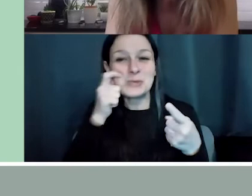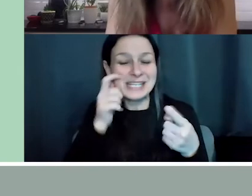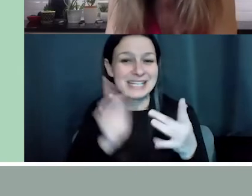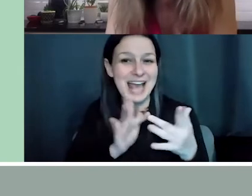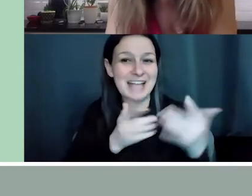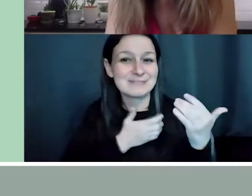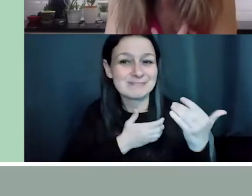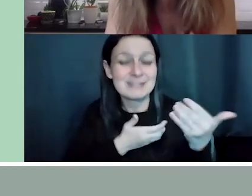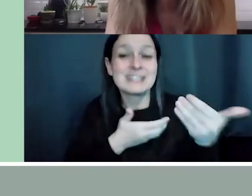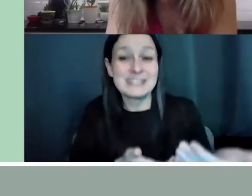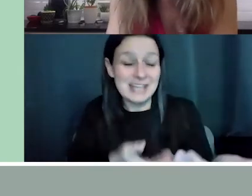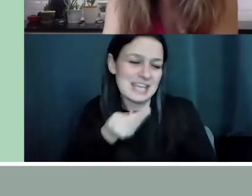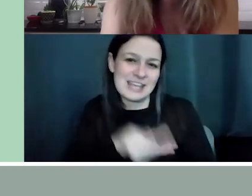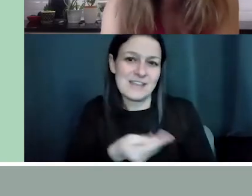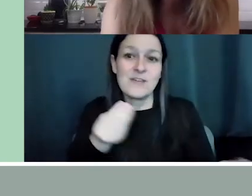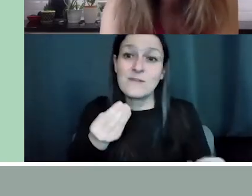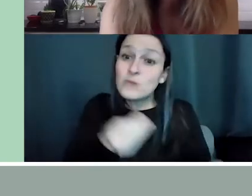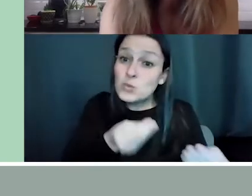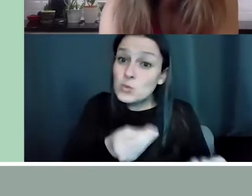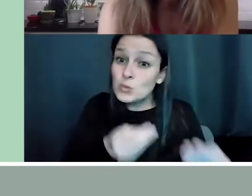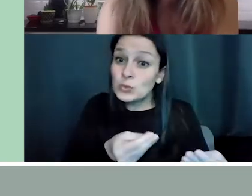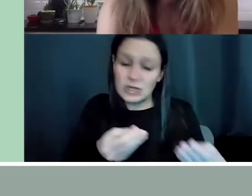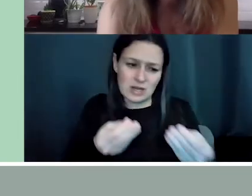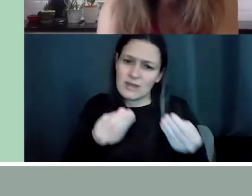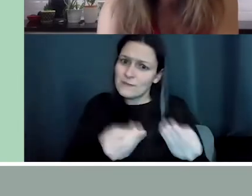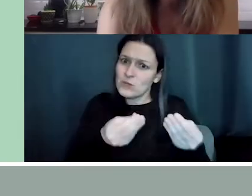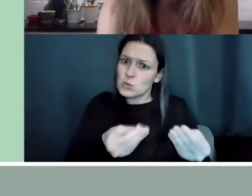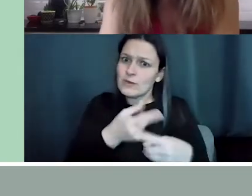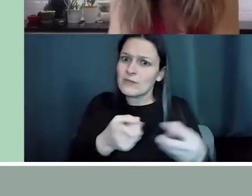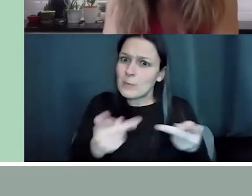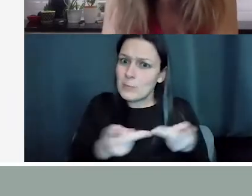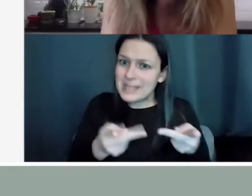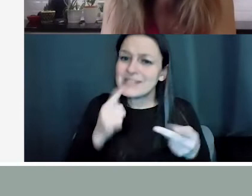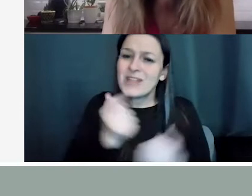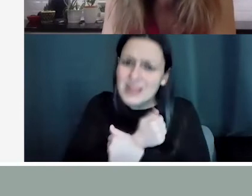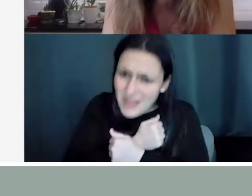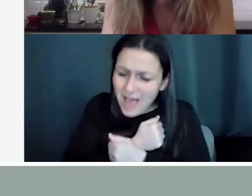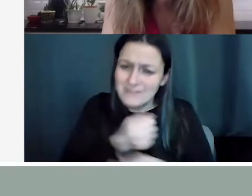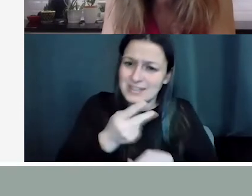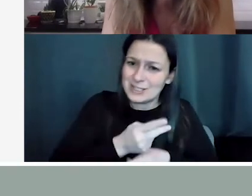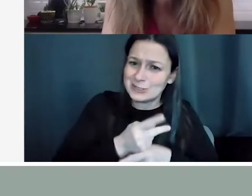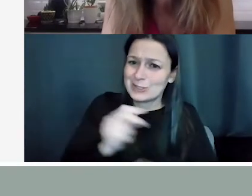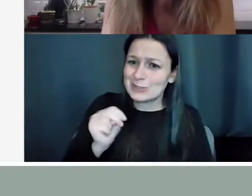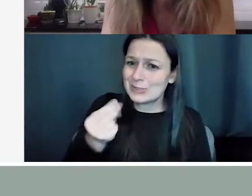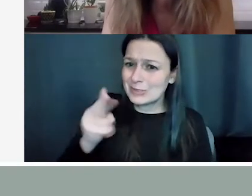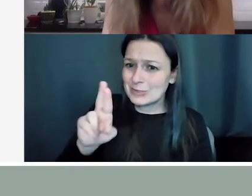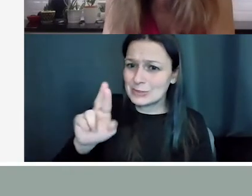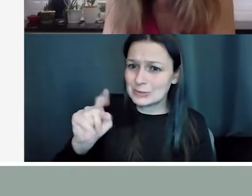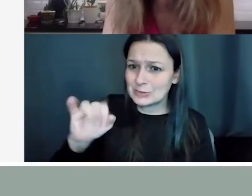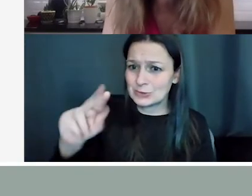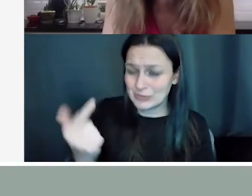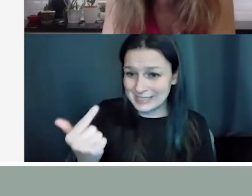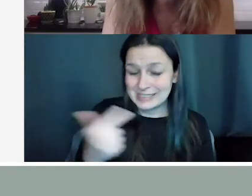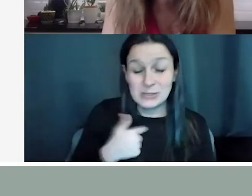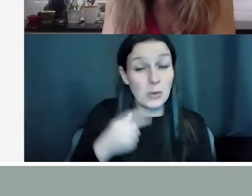food. Food is coming from a place of love and nurturing. And so we want to really keep that in mind, even